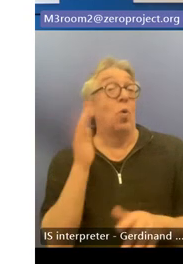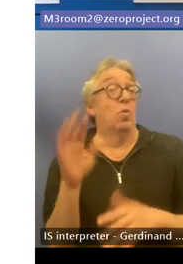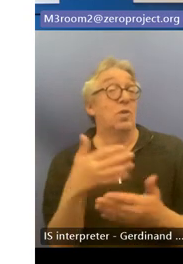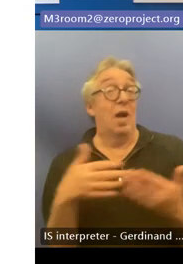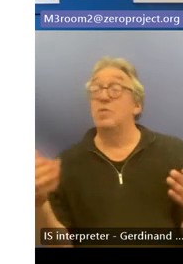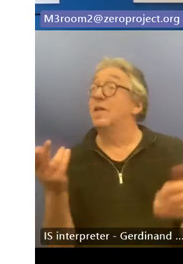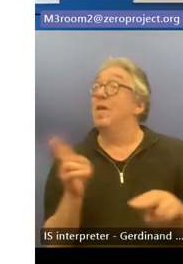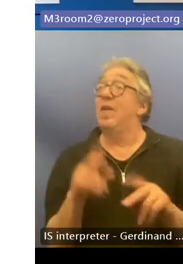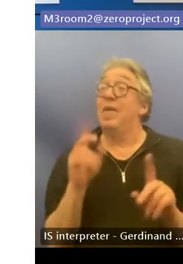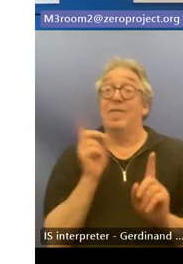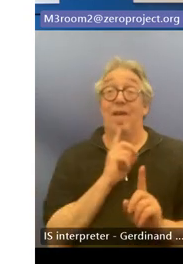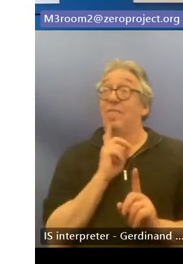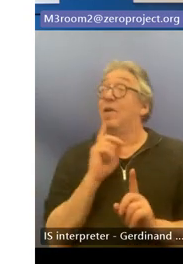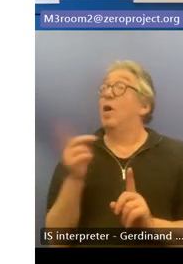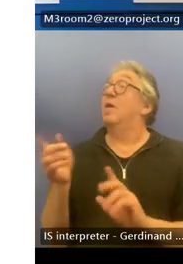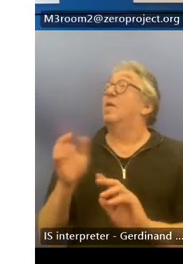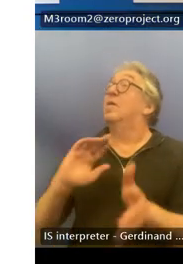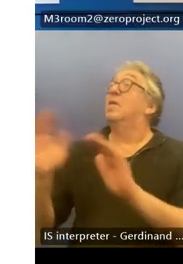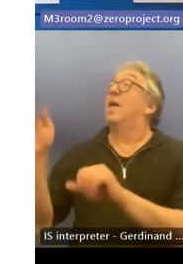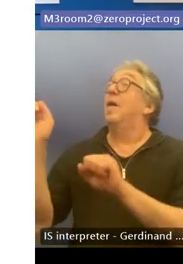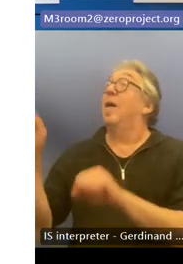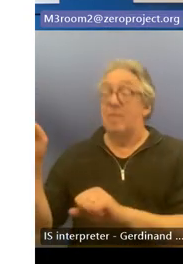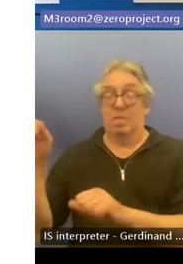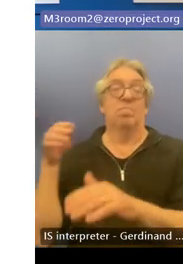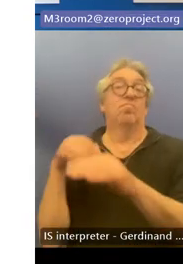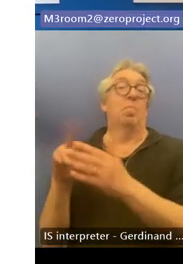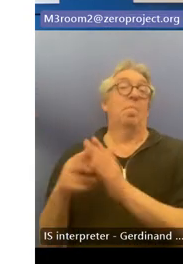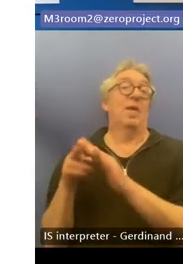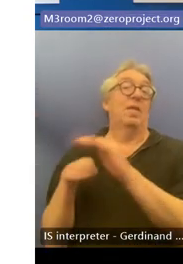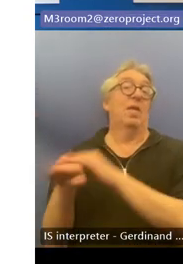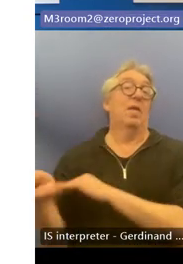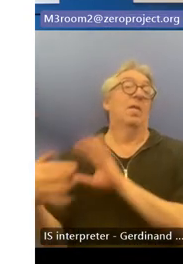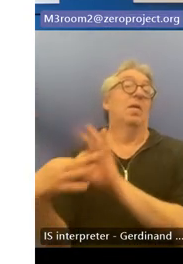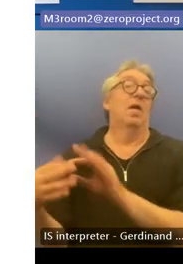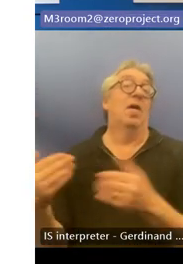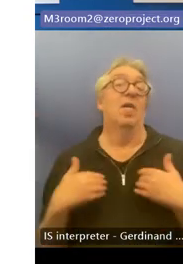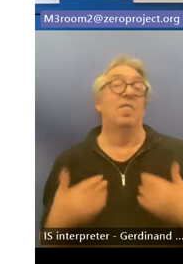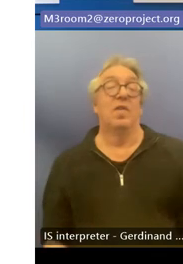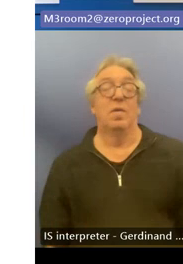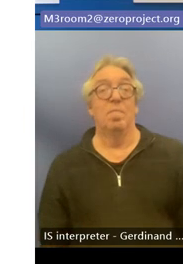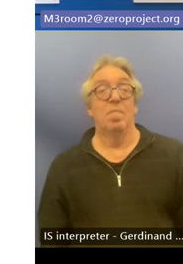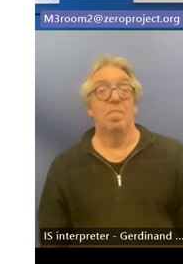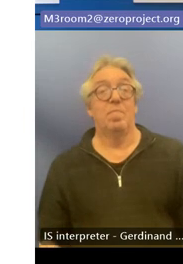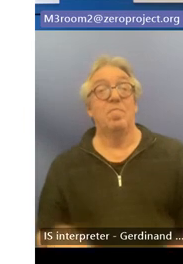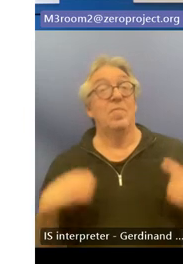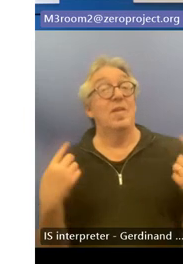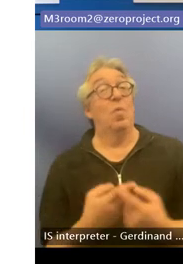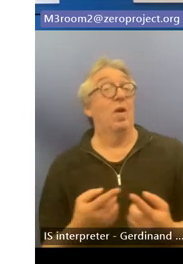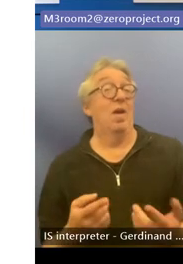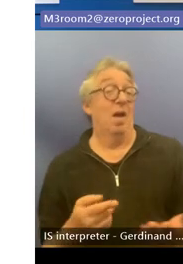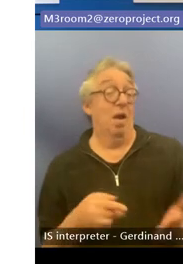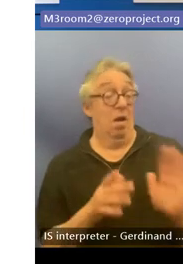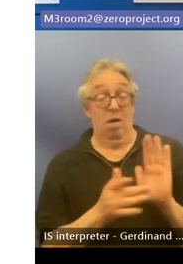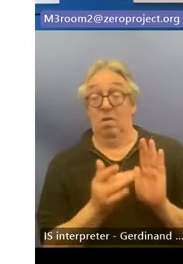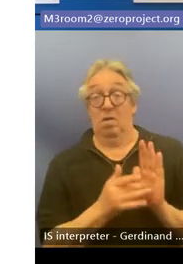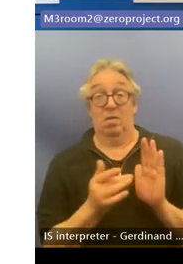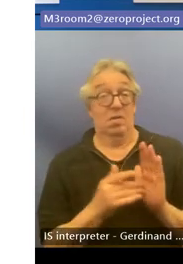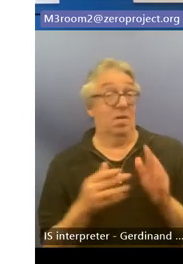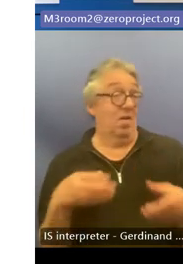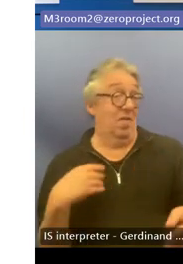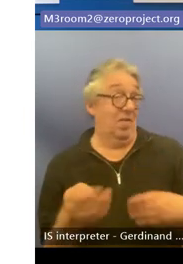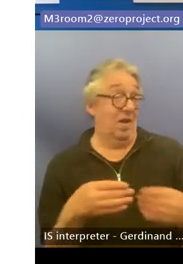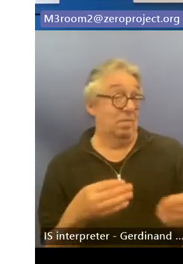language, it's accessible to them. And we offer a fun and easy way, and it's very flexible. As long as you